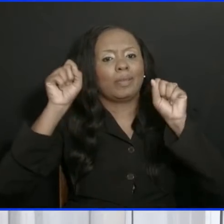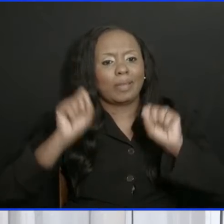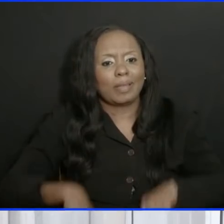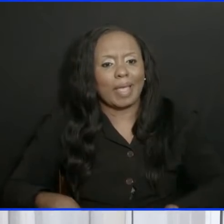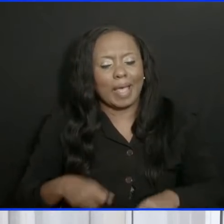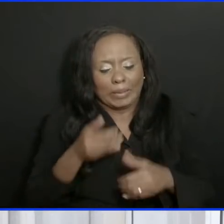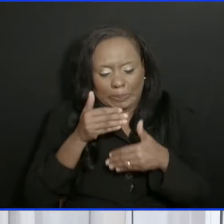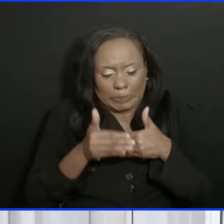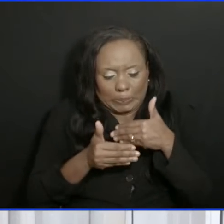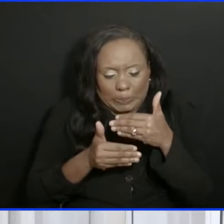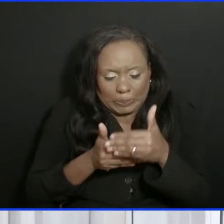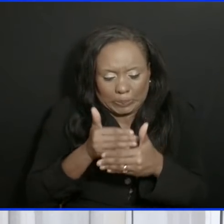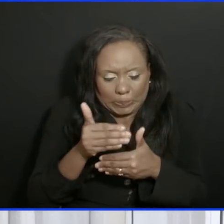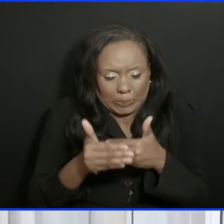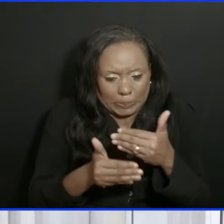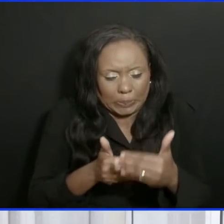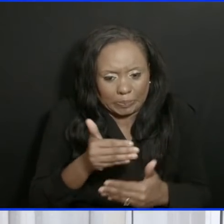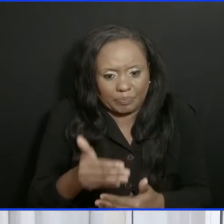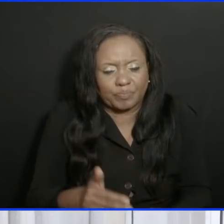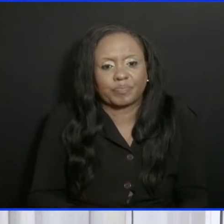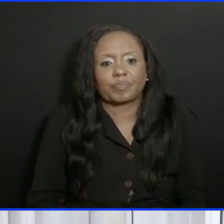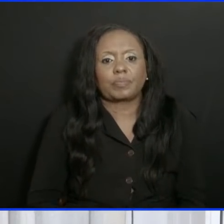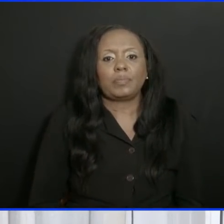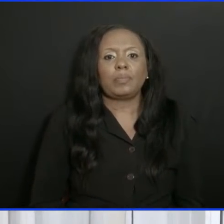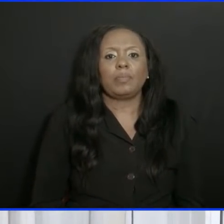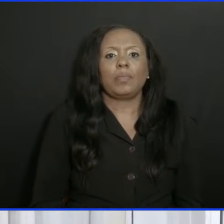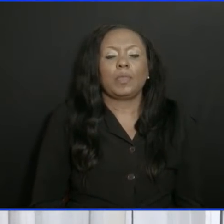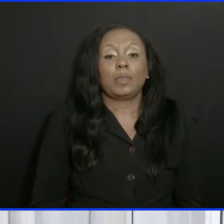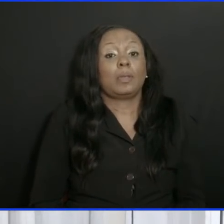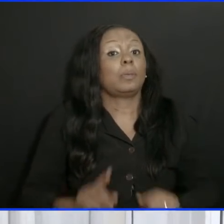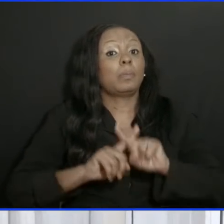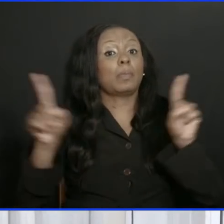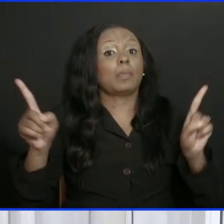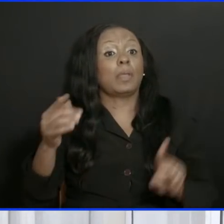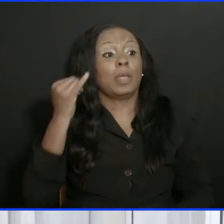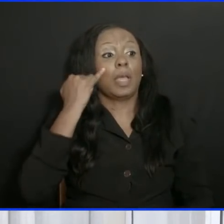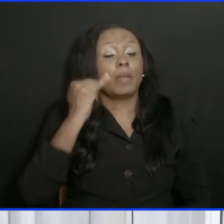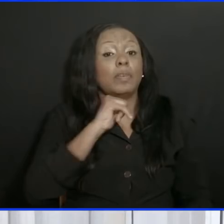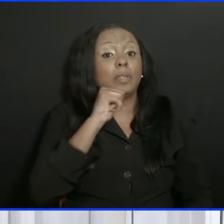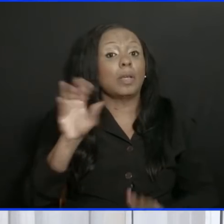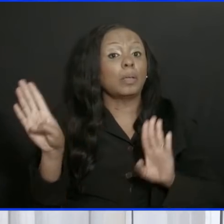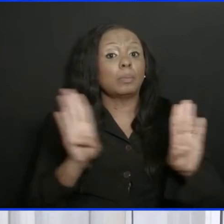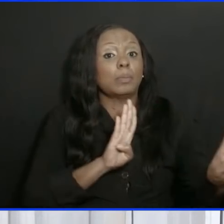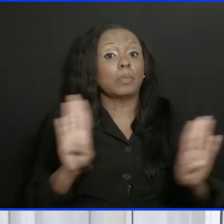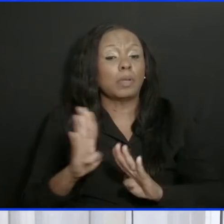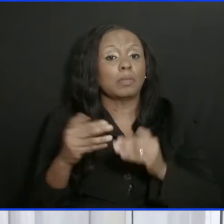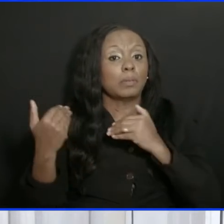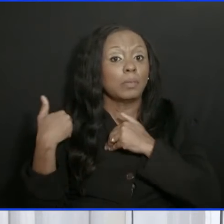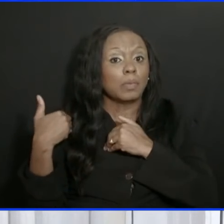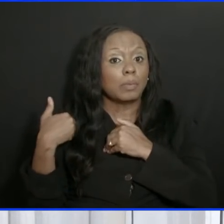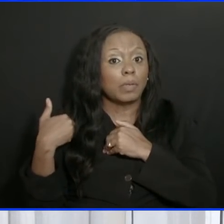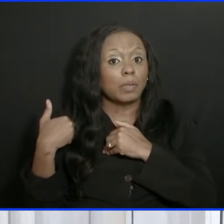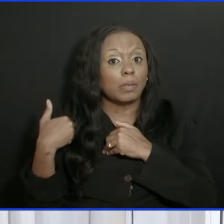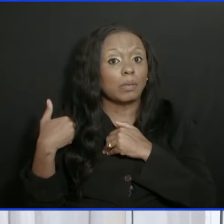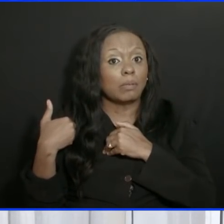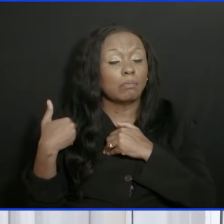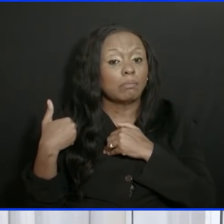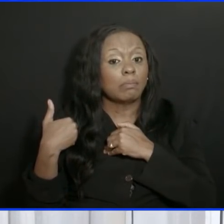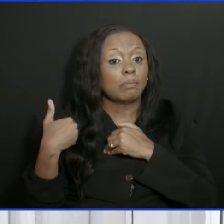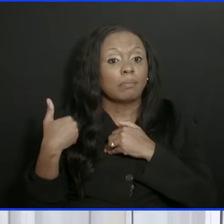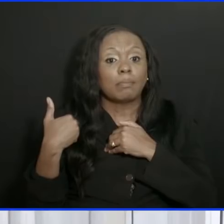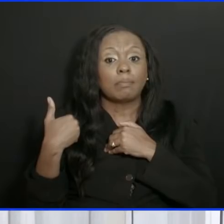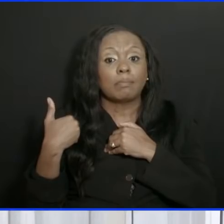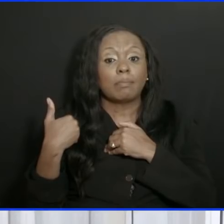Our difficulty, however, is that if we don't act responsibly, things can get out of hand. And that is why